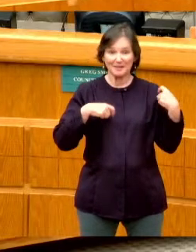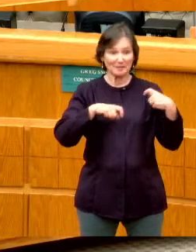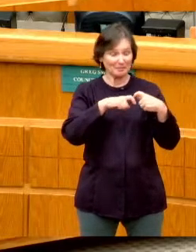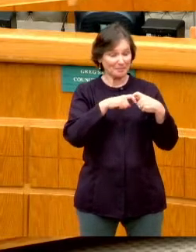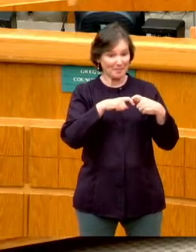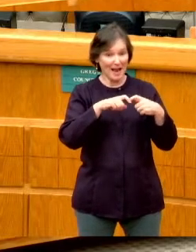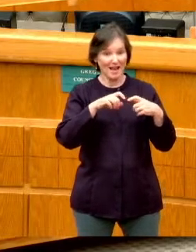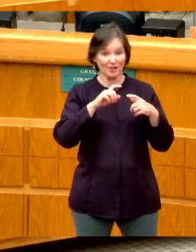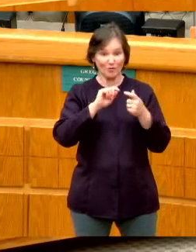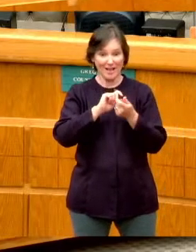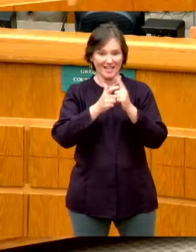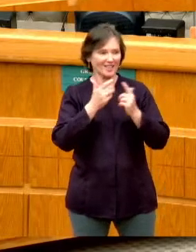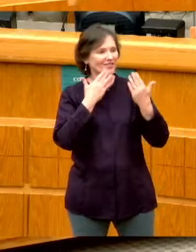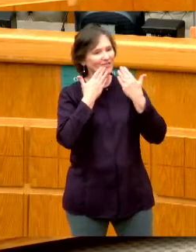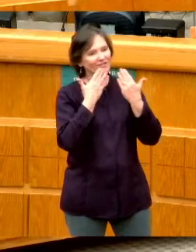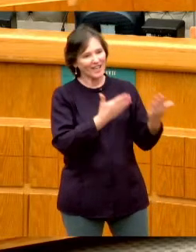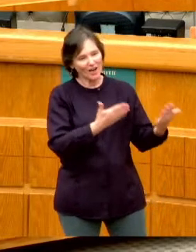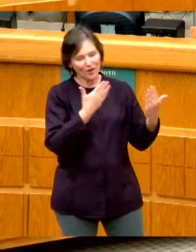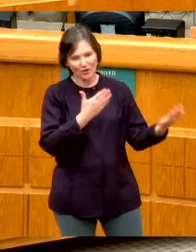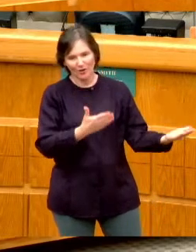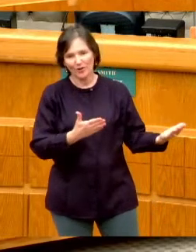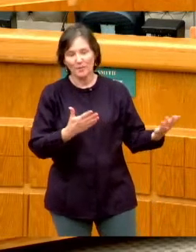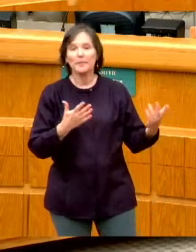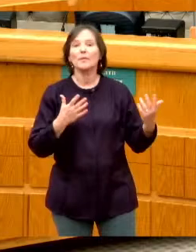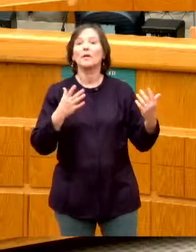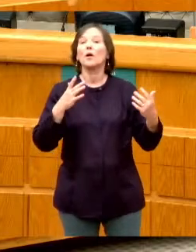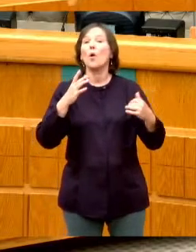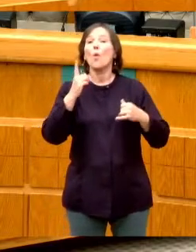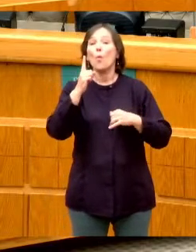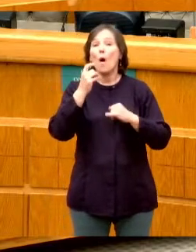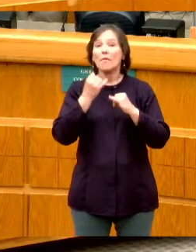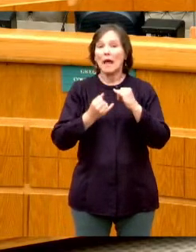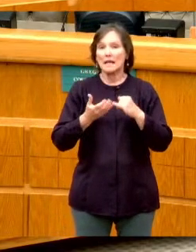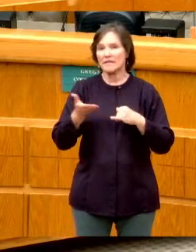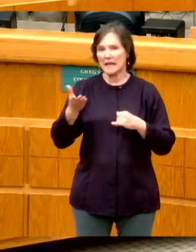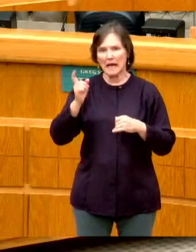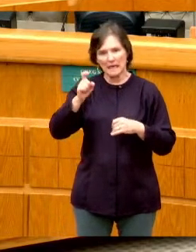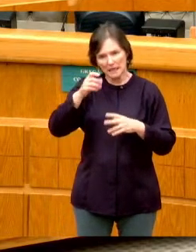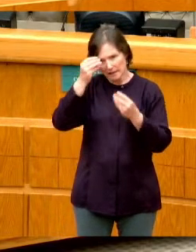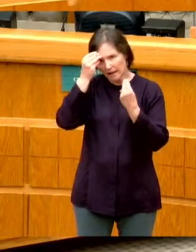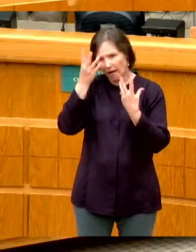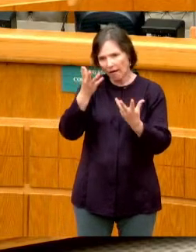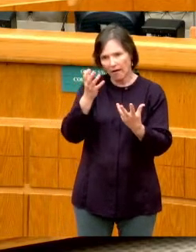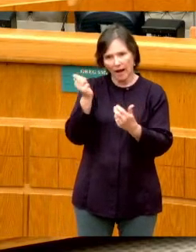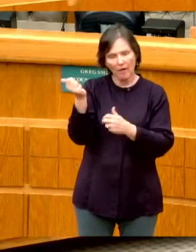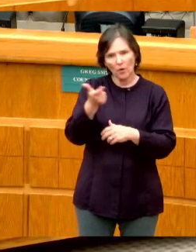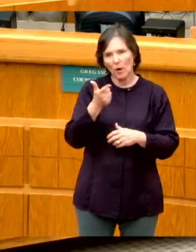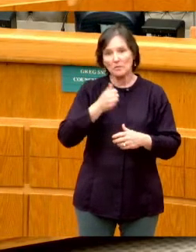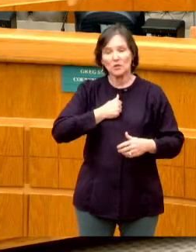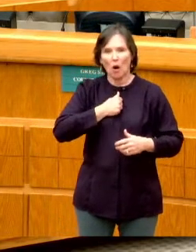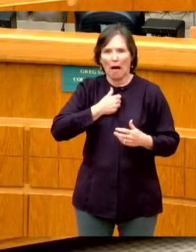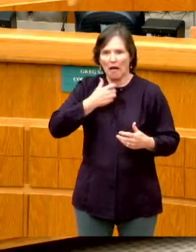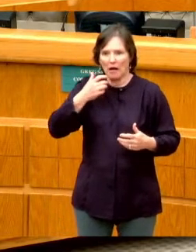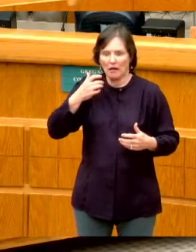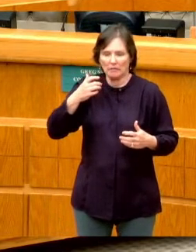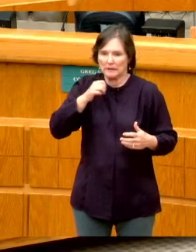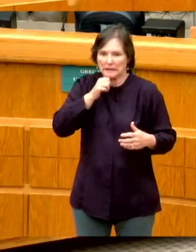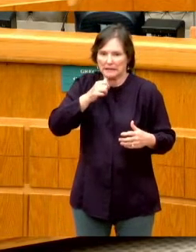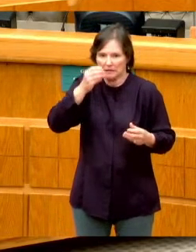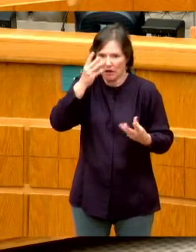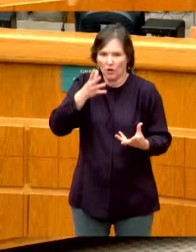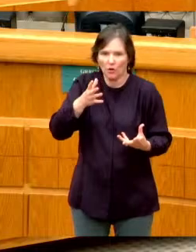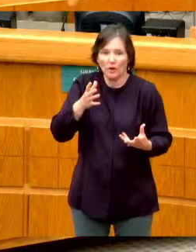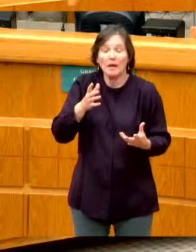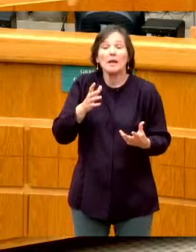Gracias, Gabby. One last thing I'd like to update everyone on that I apologize for leaving out. It is a very big event tomorrow.